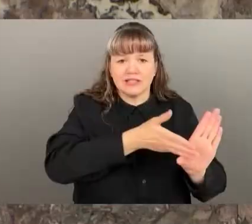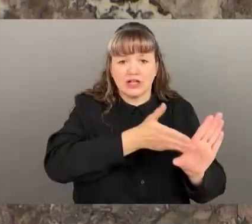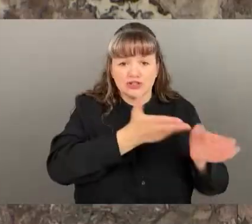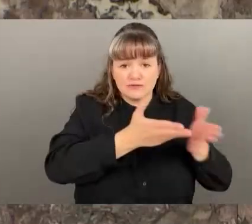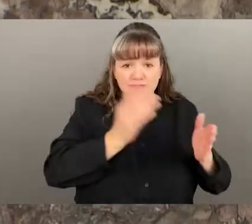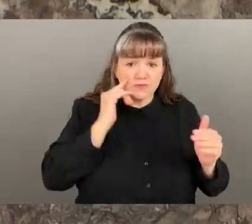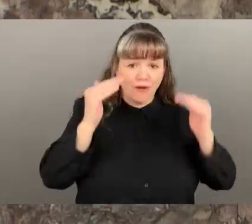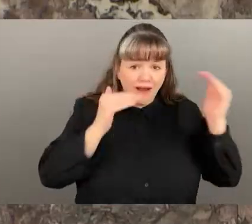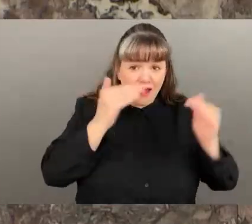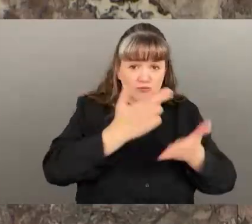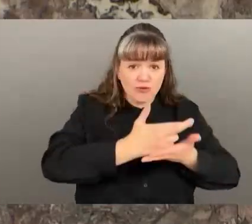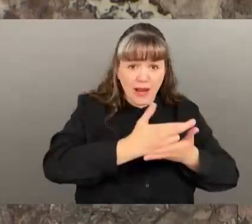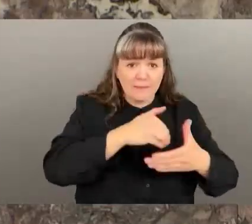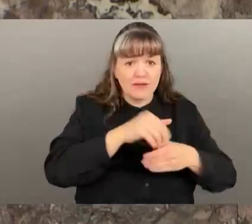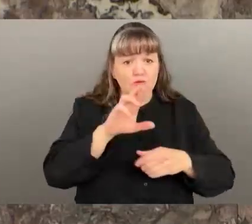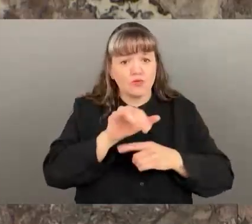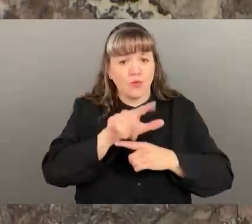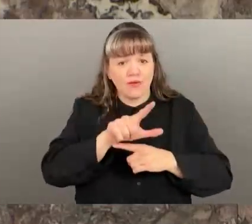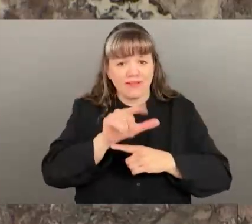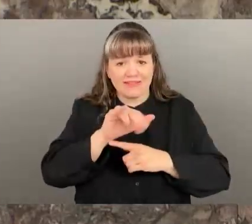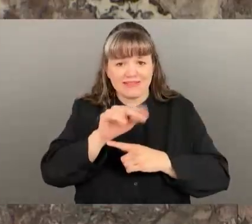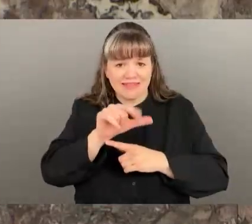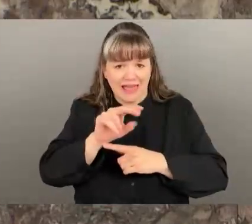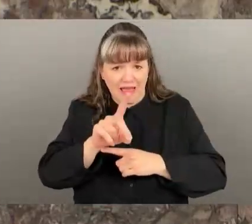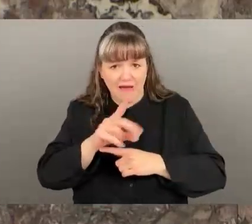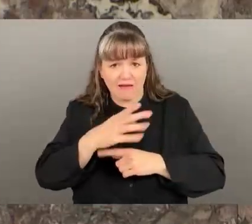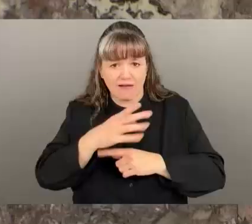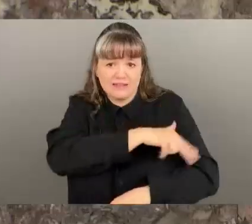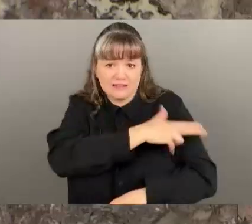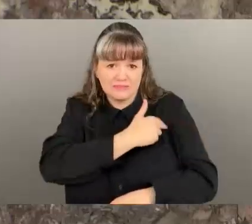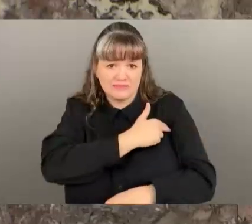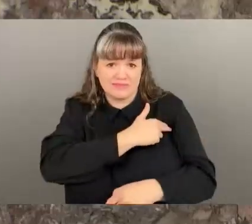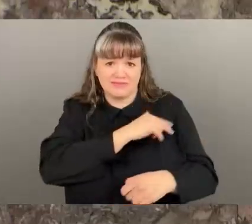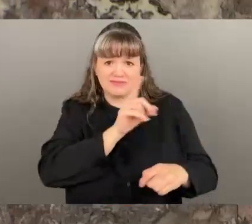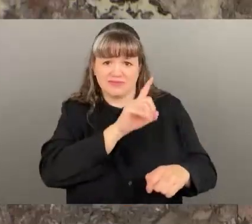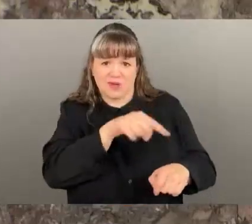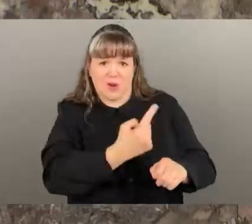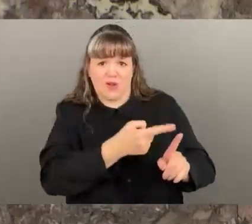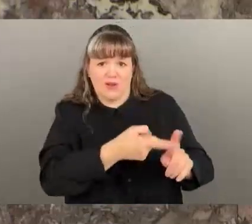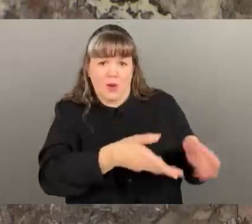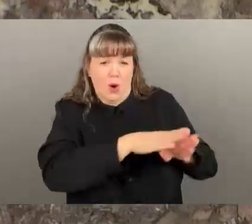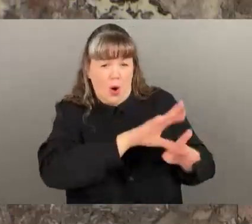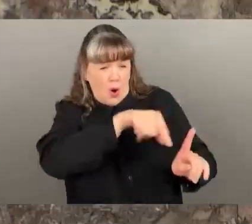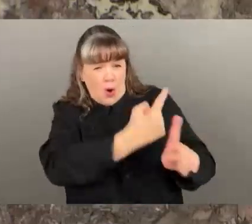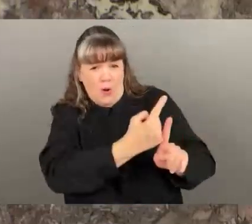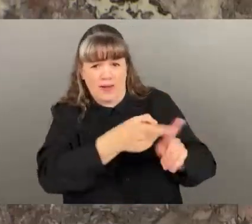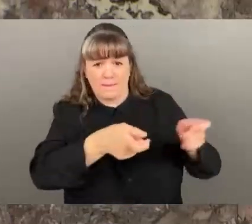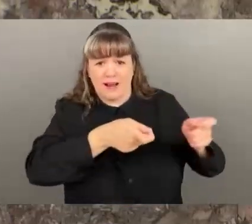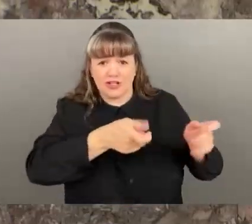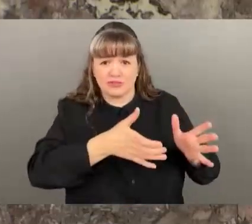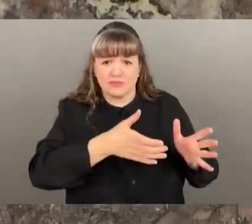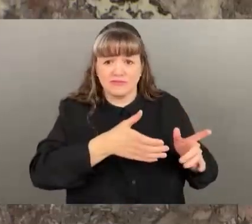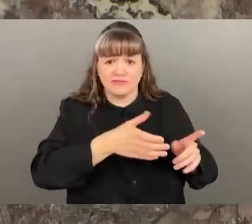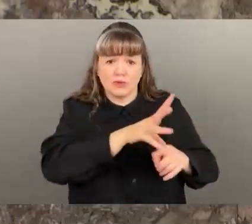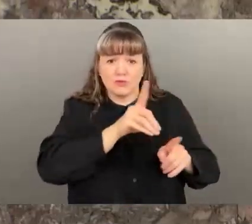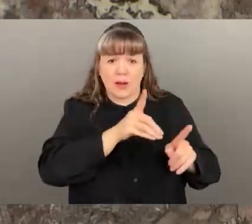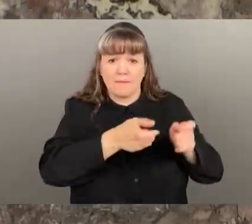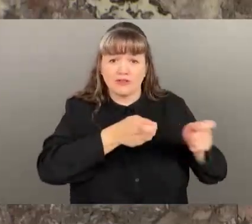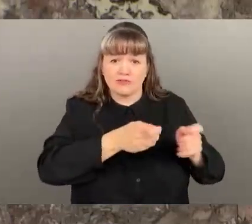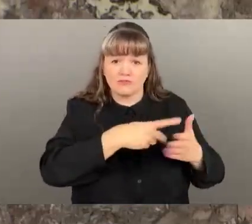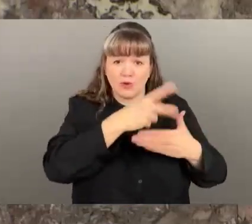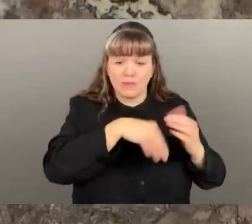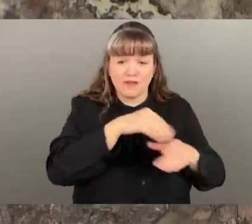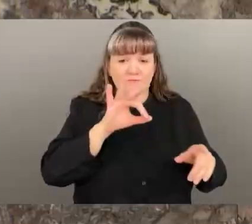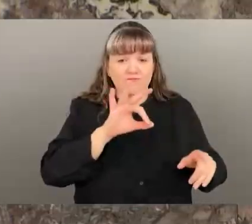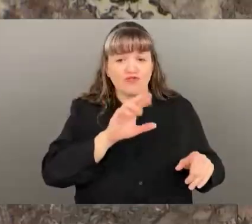the Fraser Valley. Madam Speaker, we are building more beds, we are adding more services, we are expanding the continuum of care for people, and